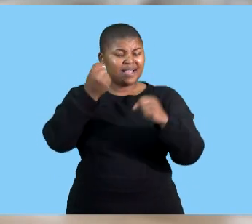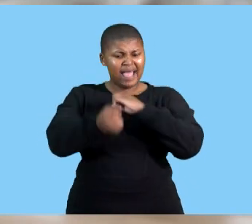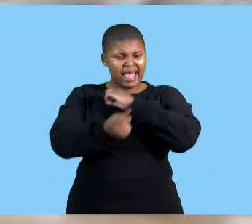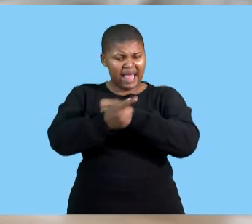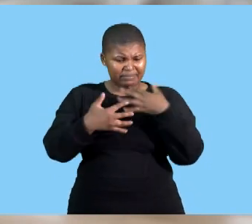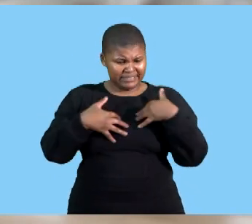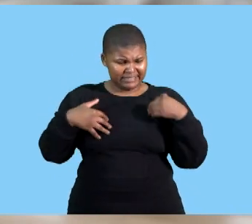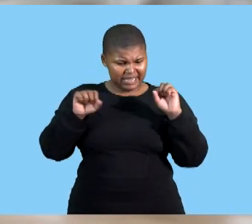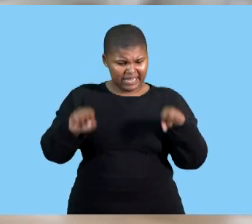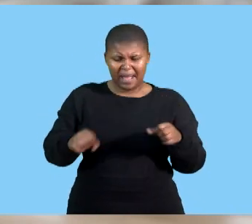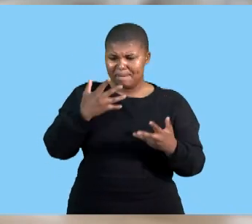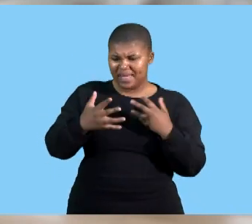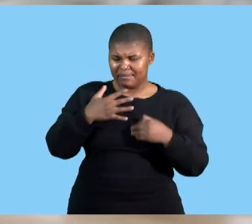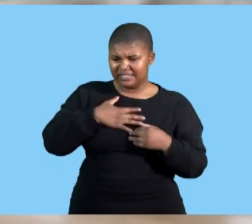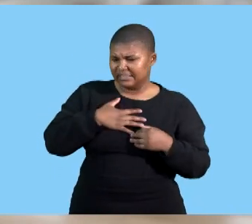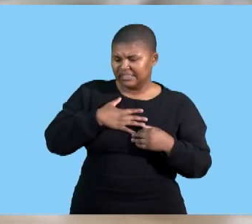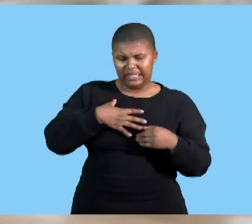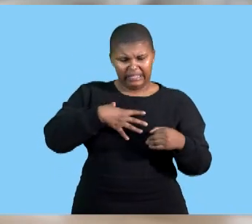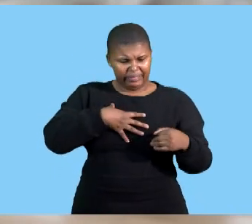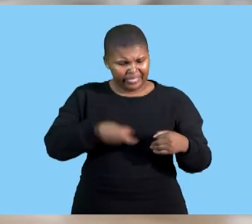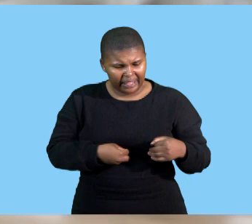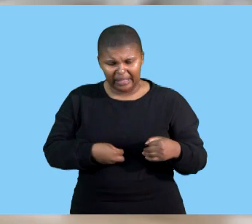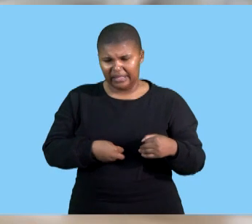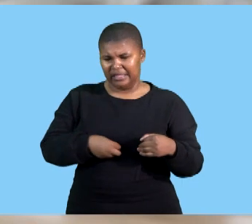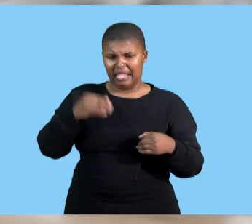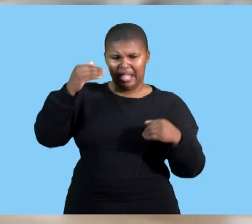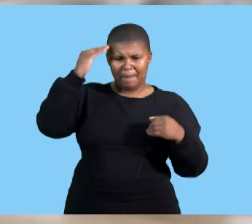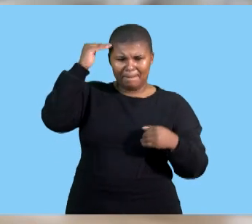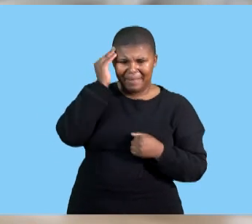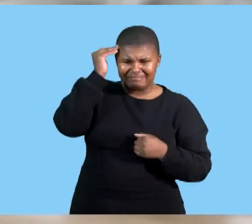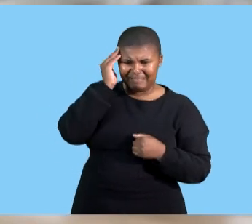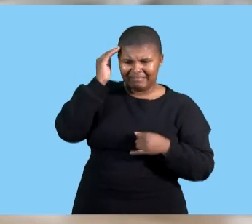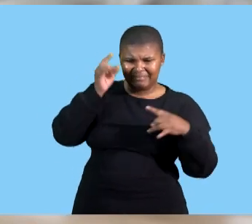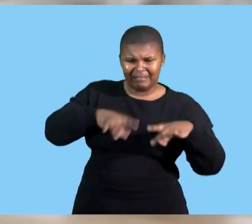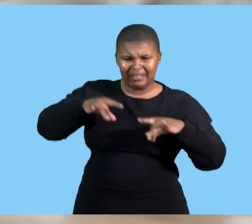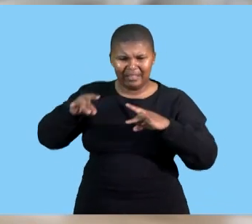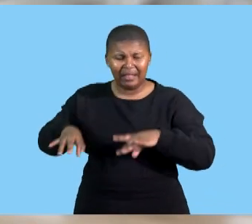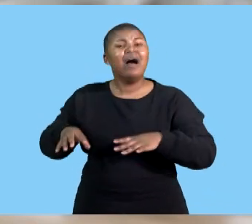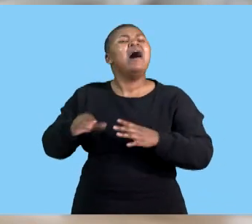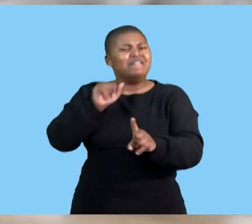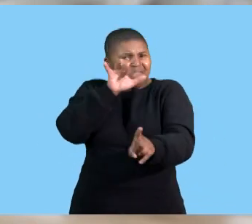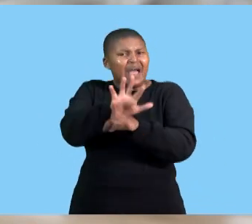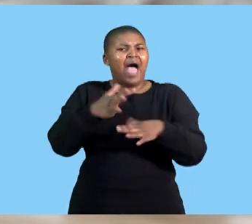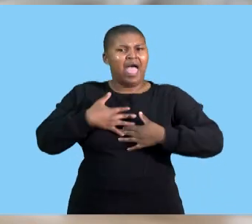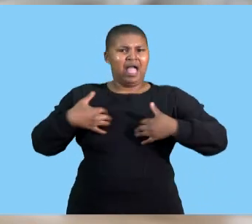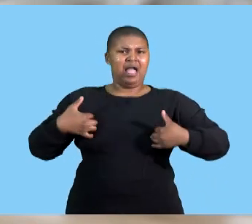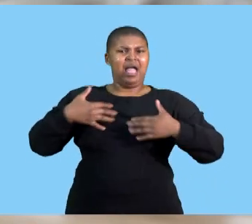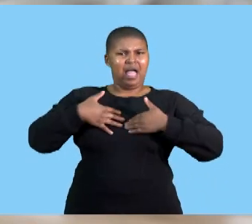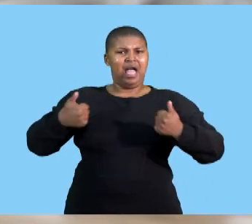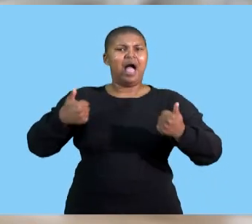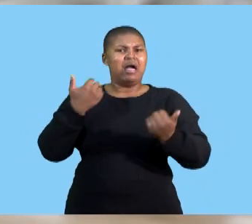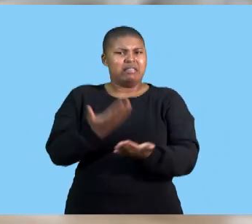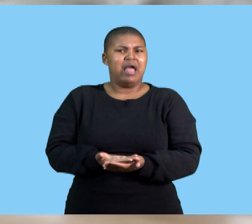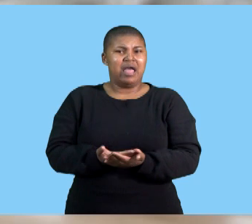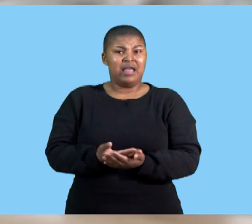stress, you might have a lot of tension and you have a mental strain, which can cause health problems. And if you are